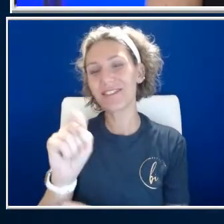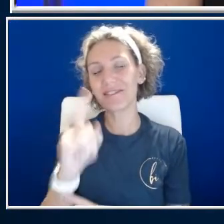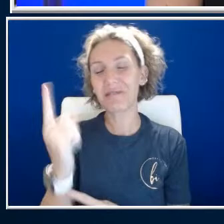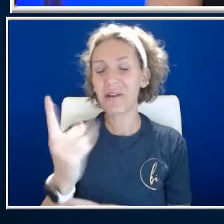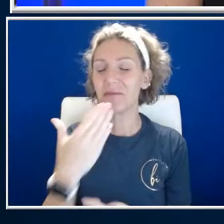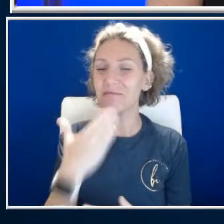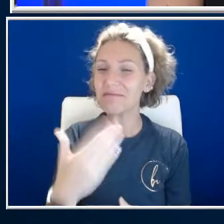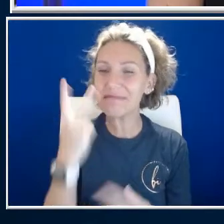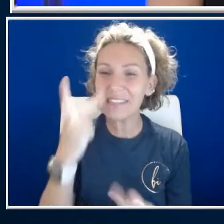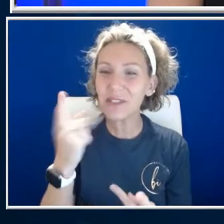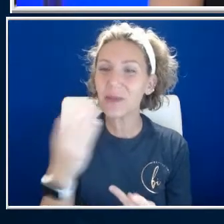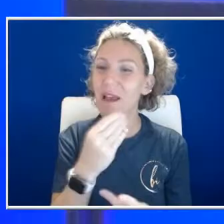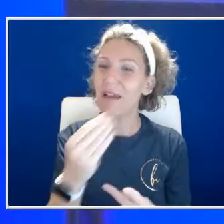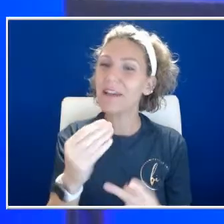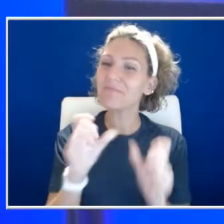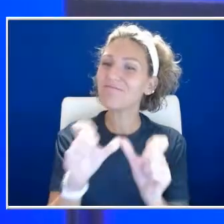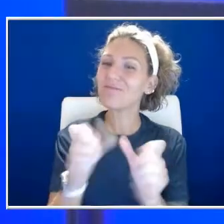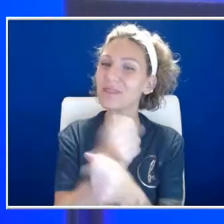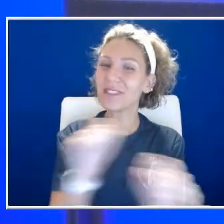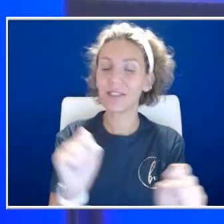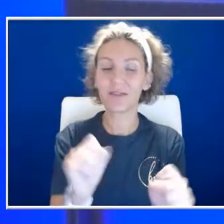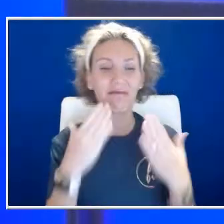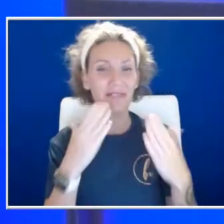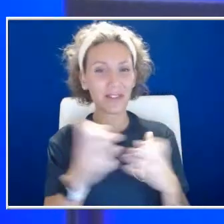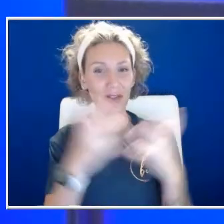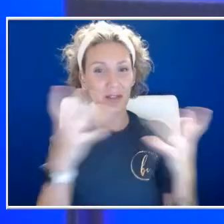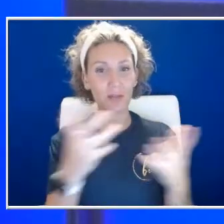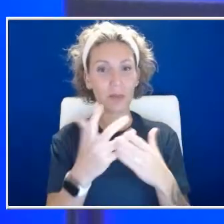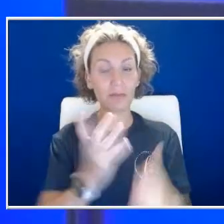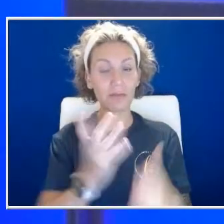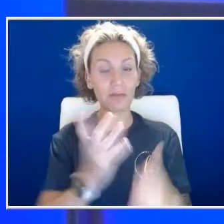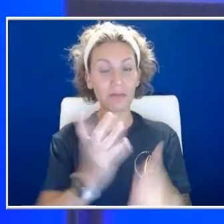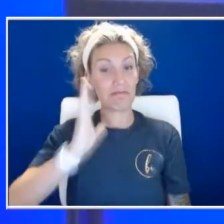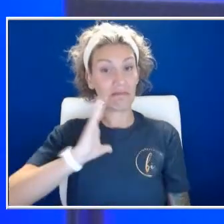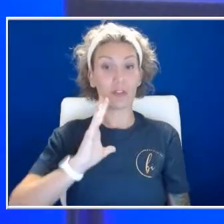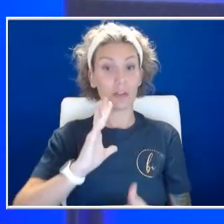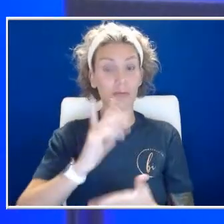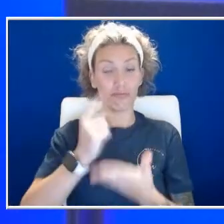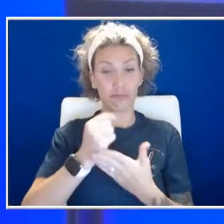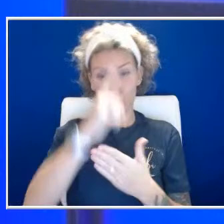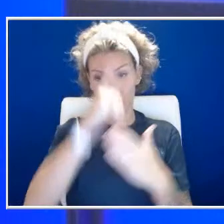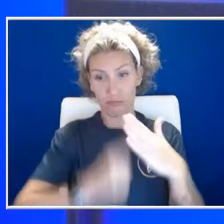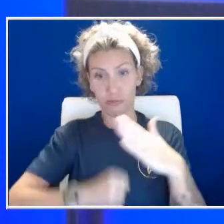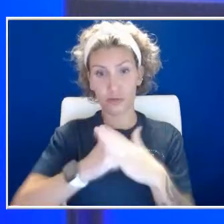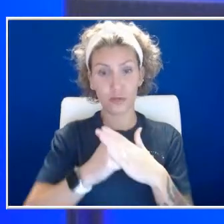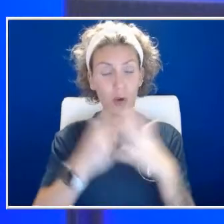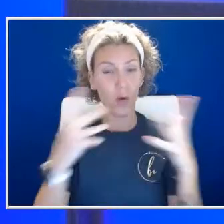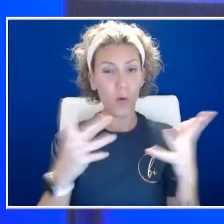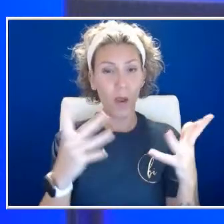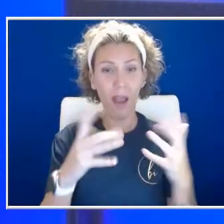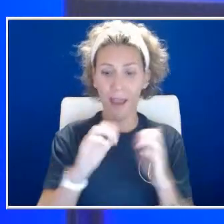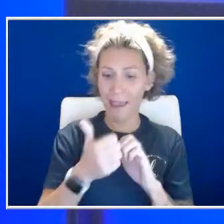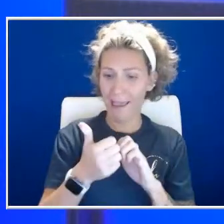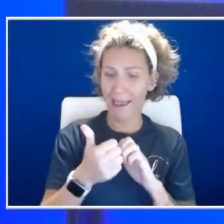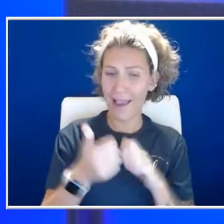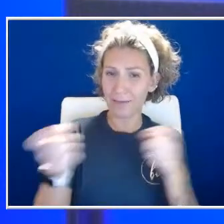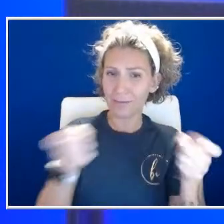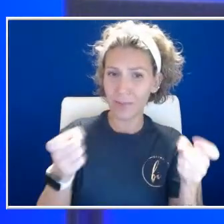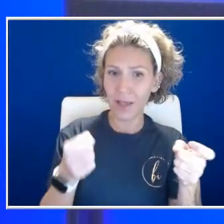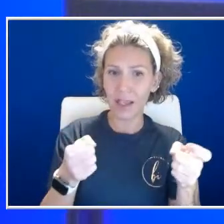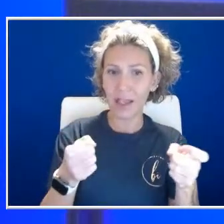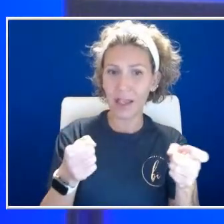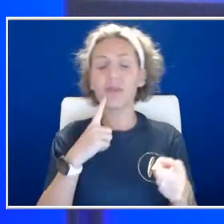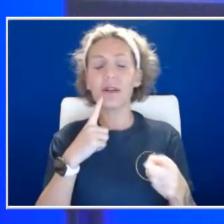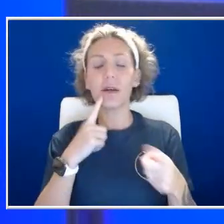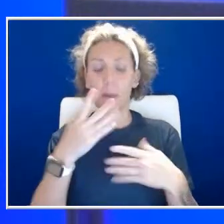Thank you. Thanks so much. Well, in the past, treating a stroke boiled down to giving a patient a clot-busting drug and then waiting.